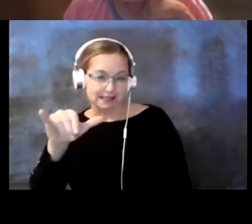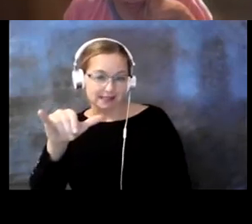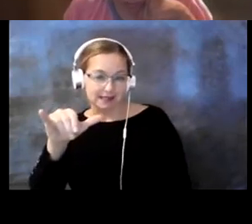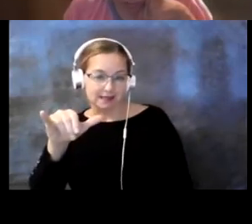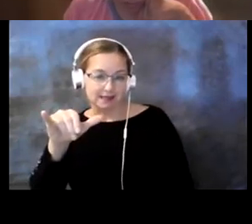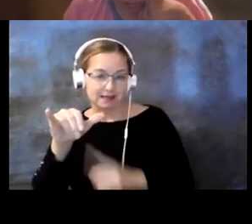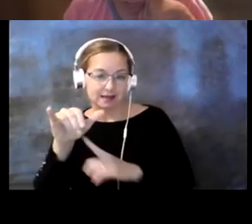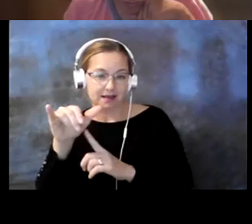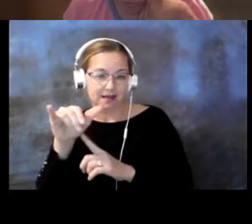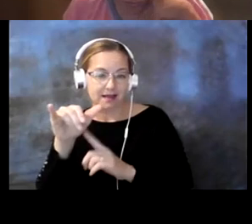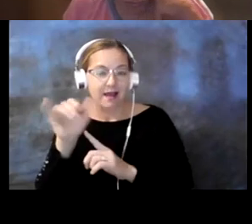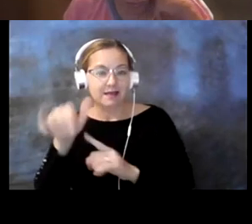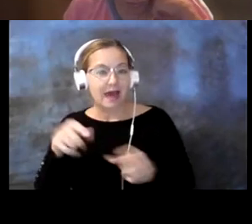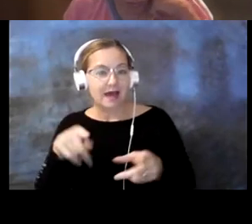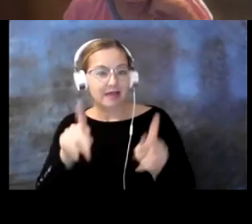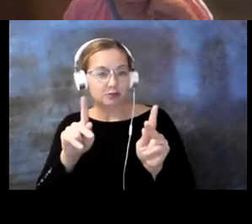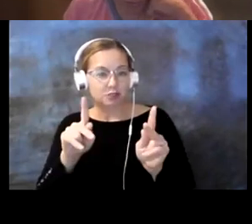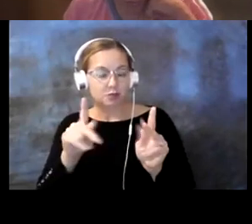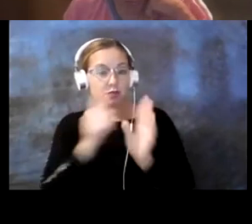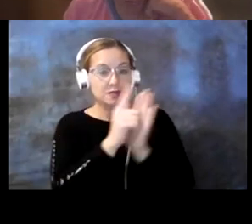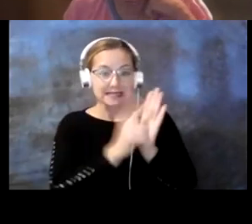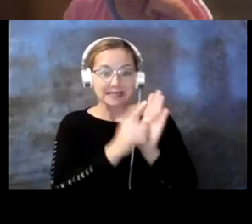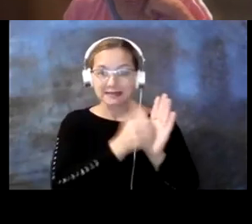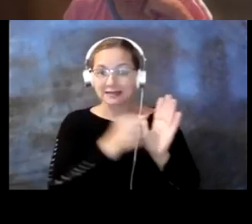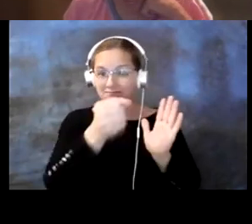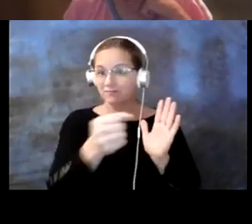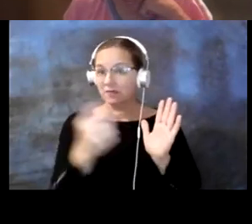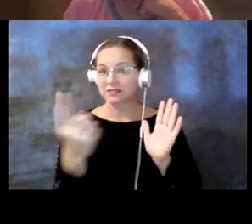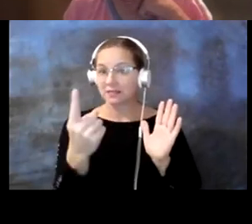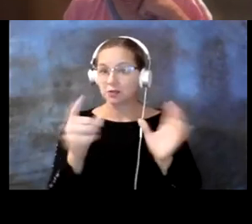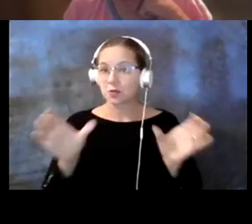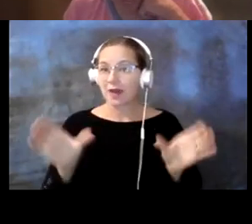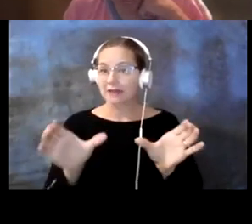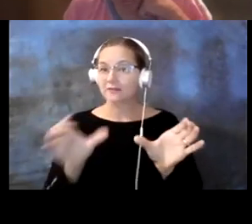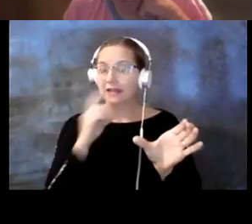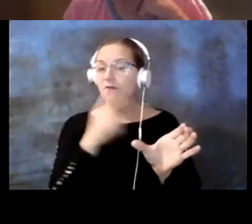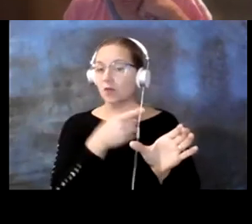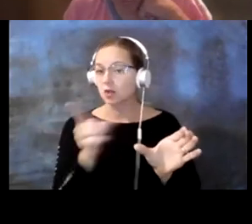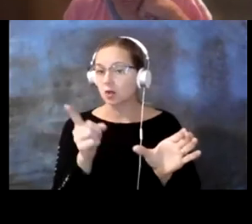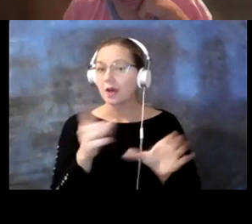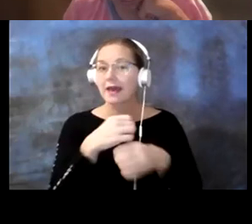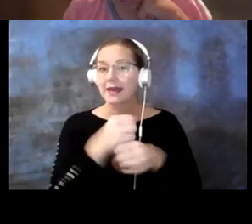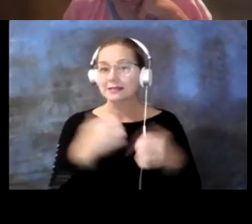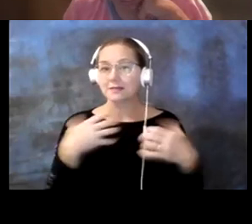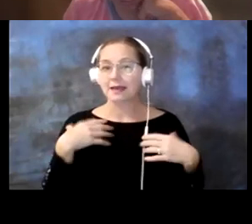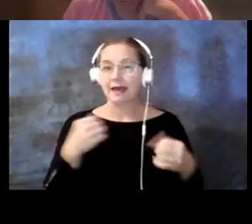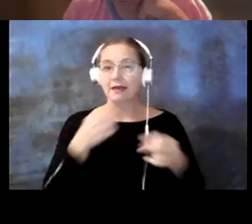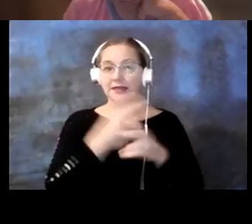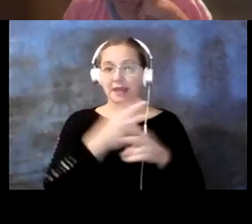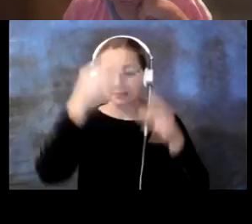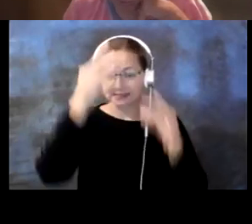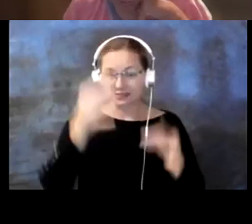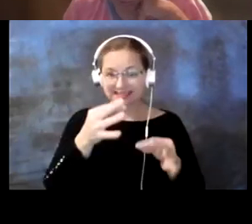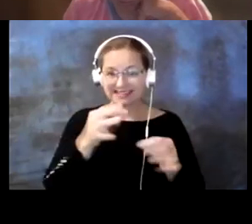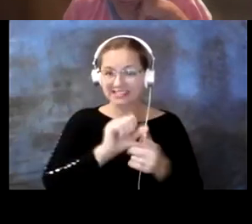you to legally designate someone to advocate on your behalf and to make healthcare decisions for you in